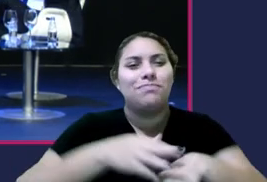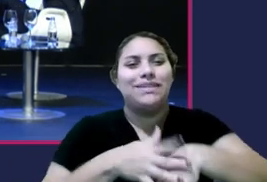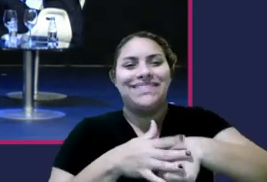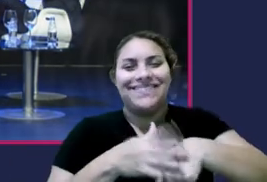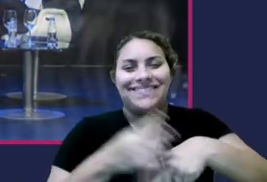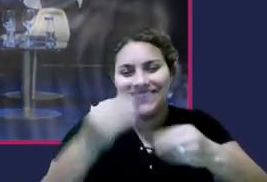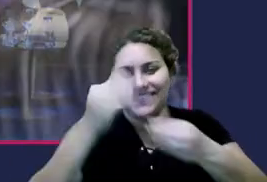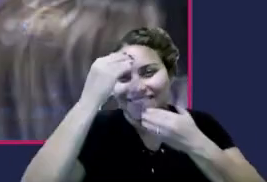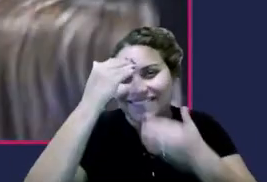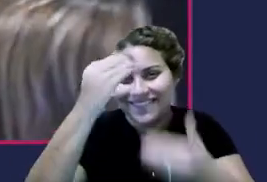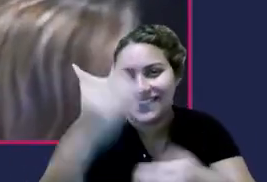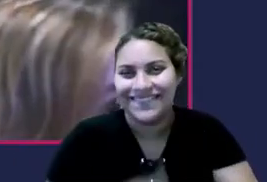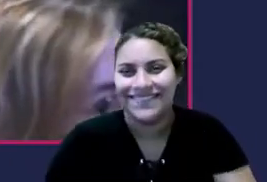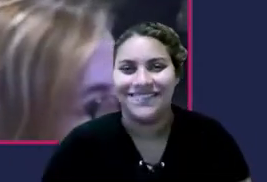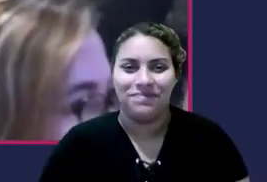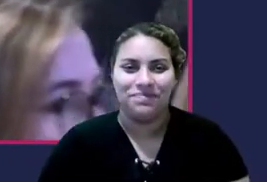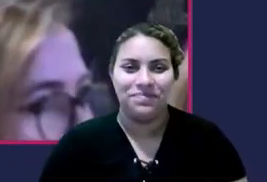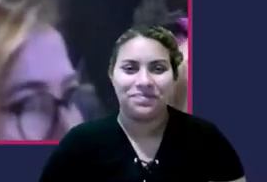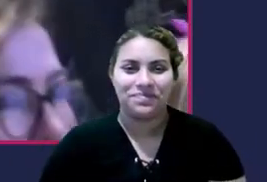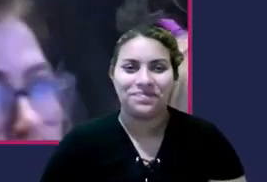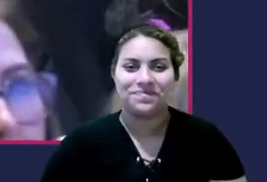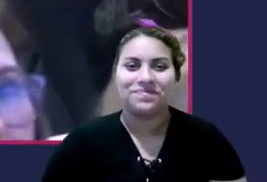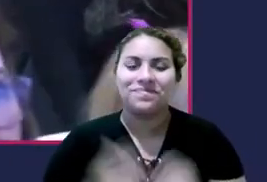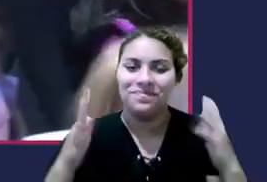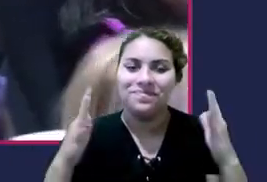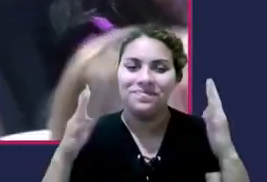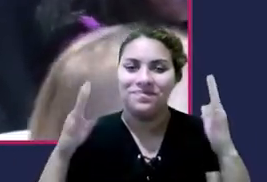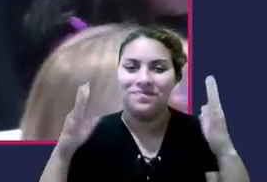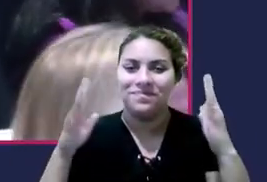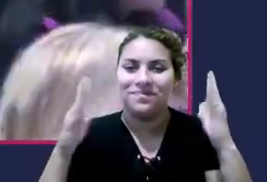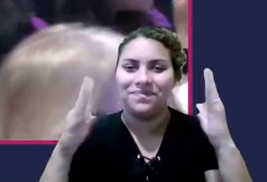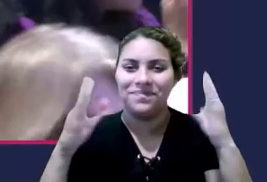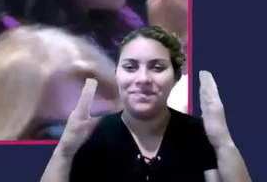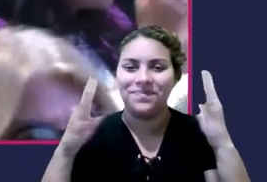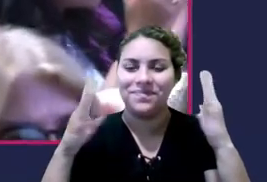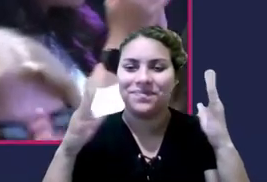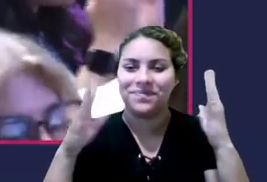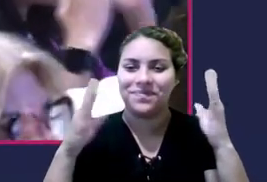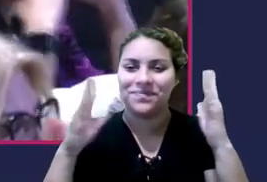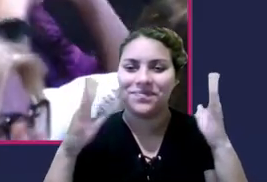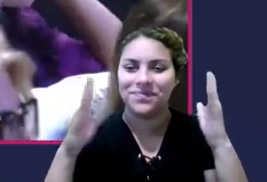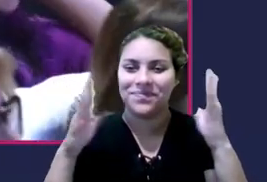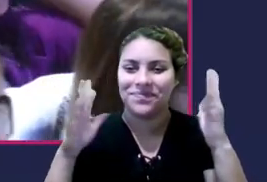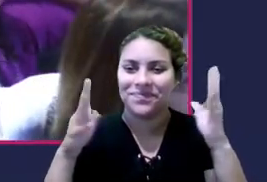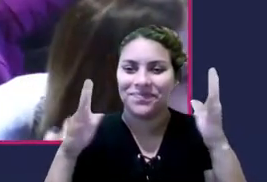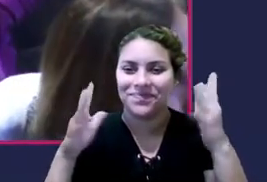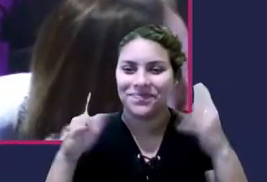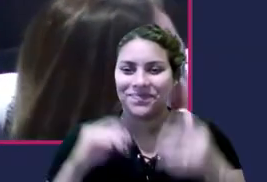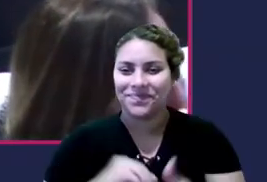and really help better, to be able to help our patients better. So thank you, Tony.